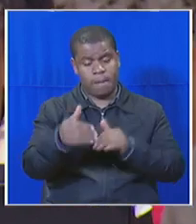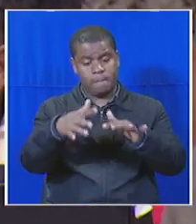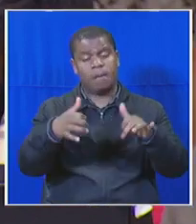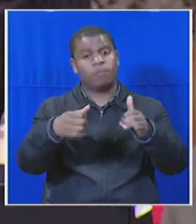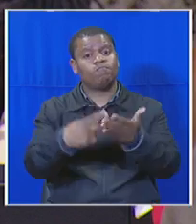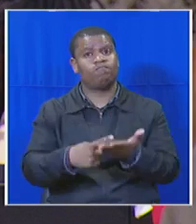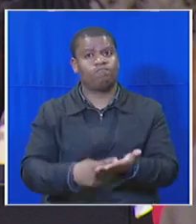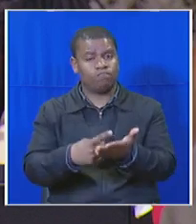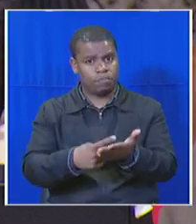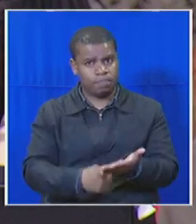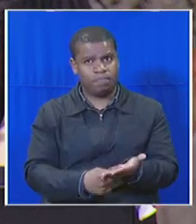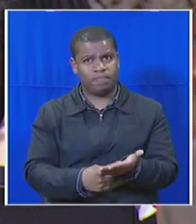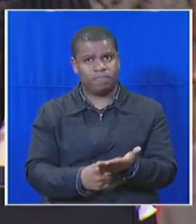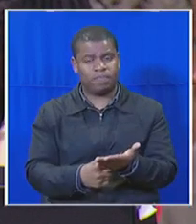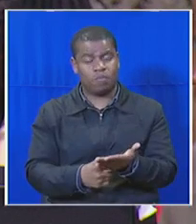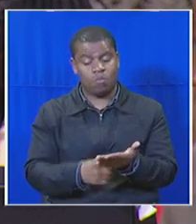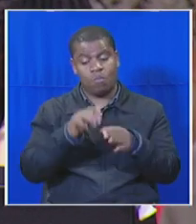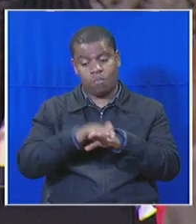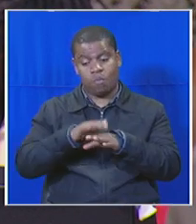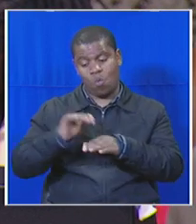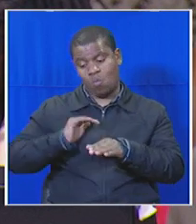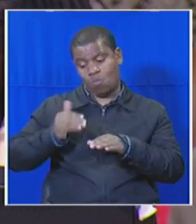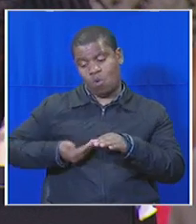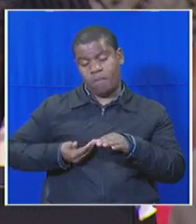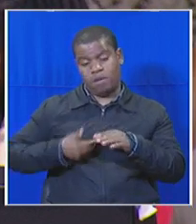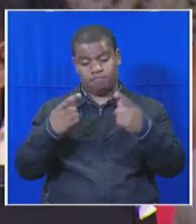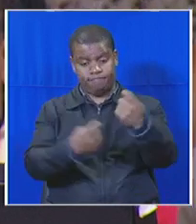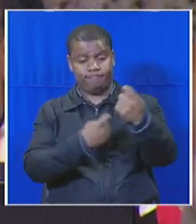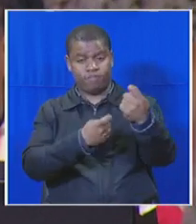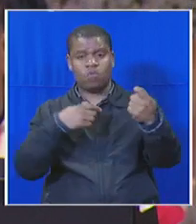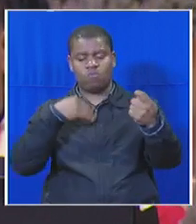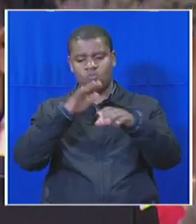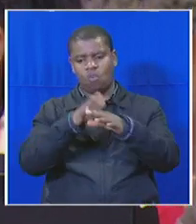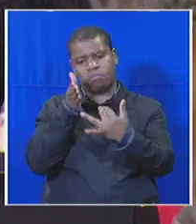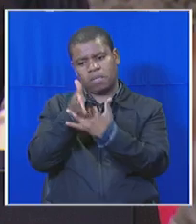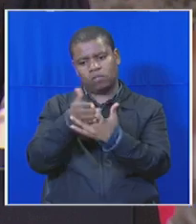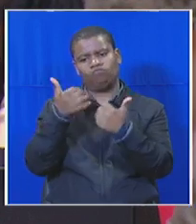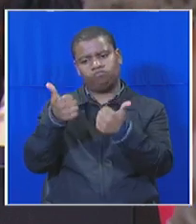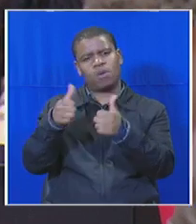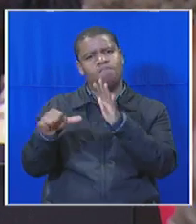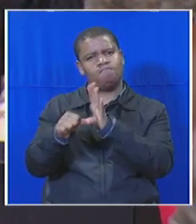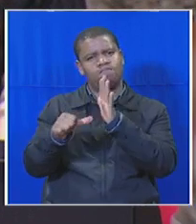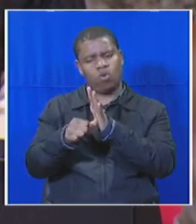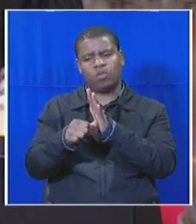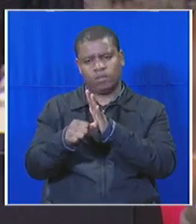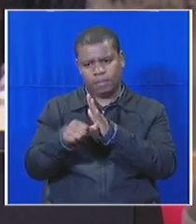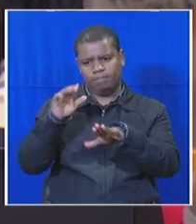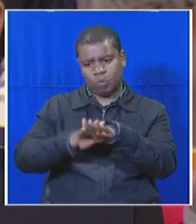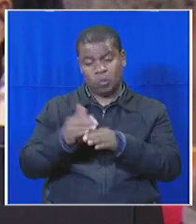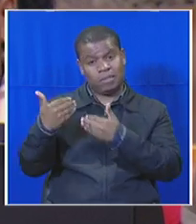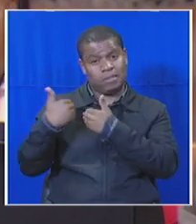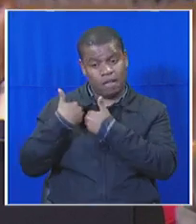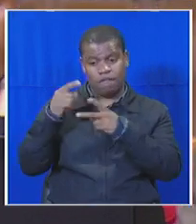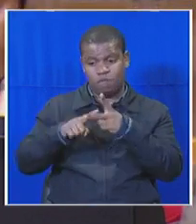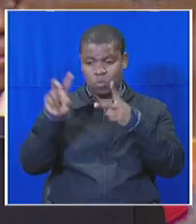debates promoting rural women's access to vital resources such as safe and affordable